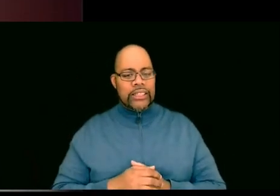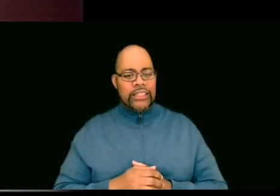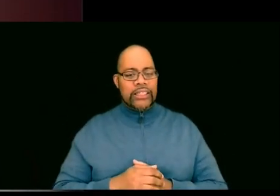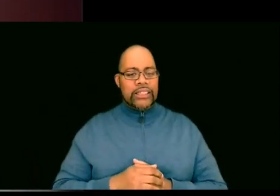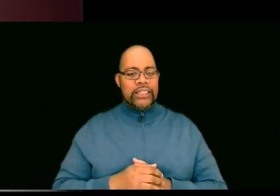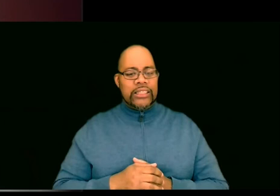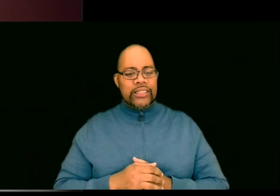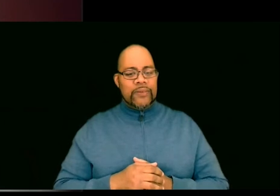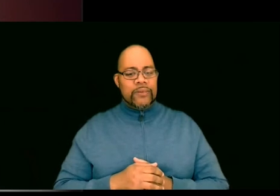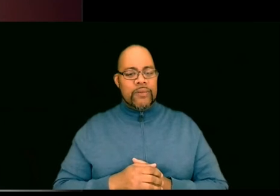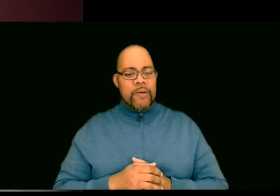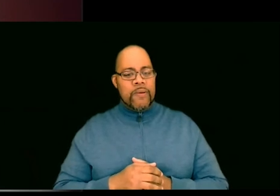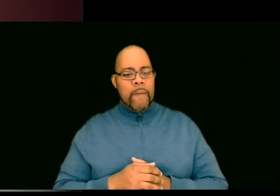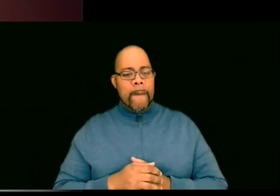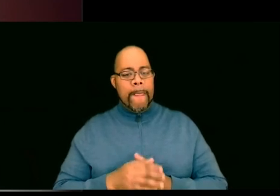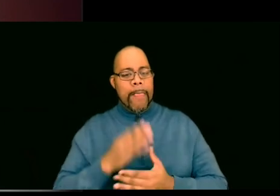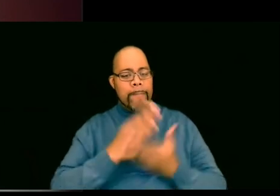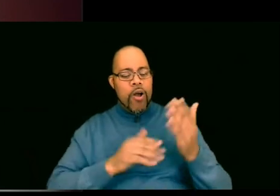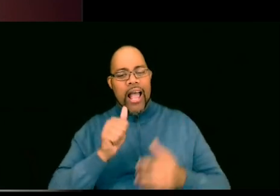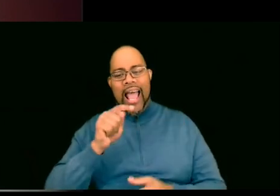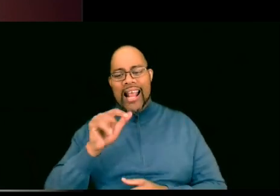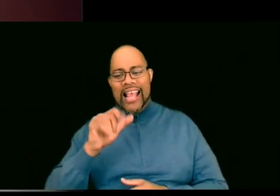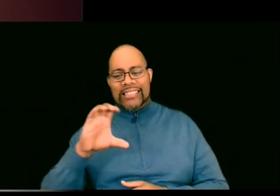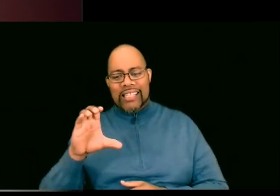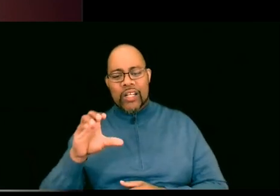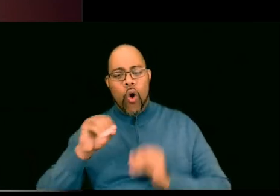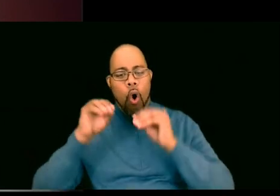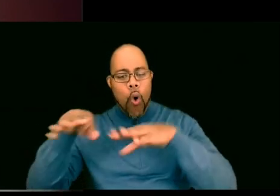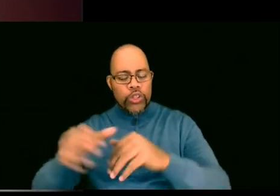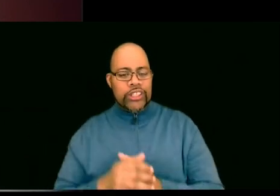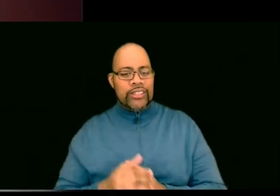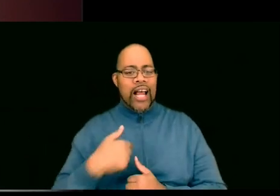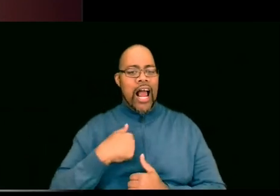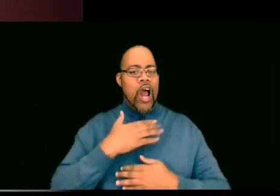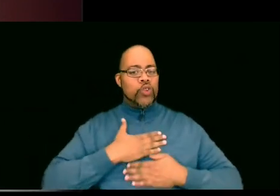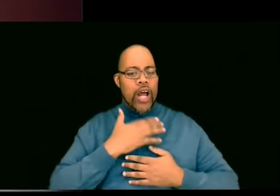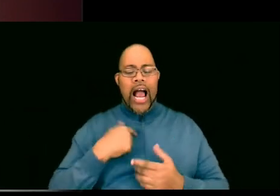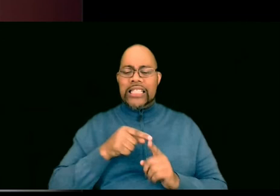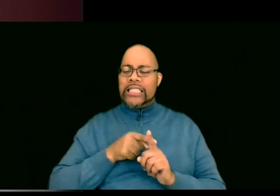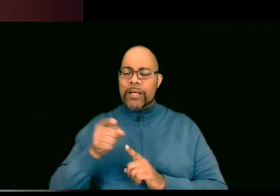northwest sliver of the Atlantic Ocean.